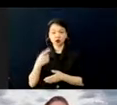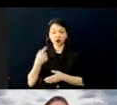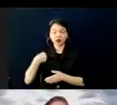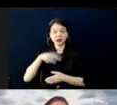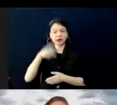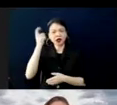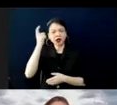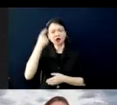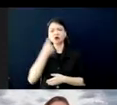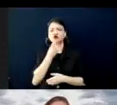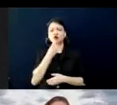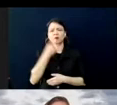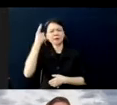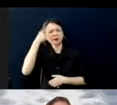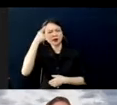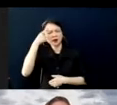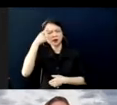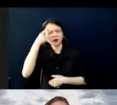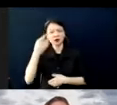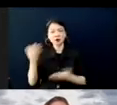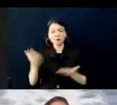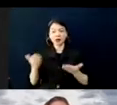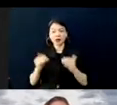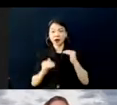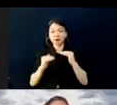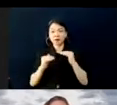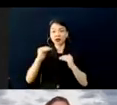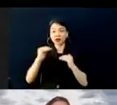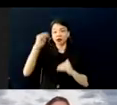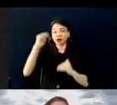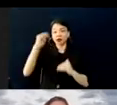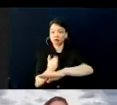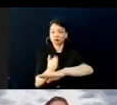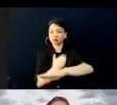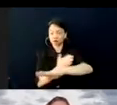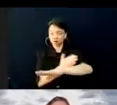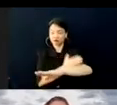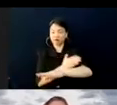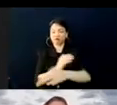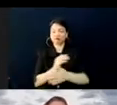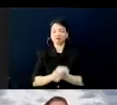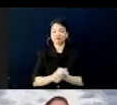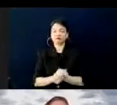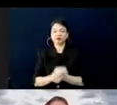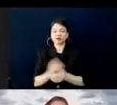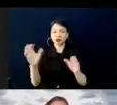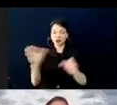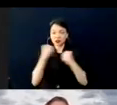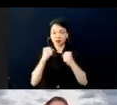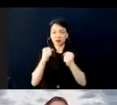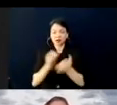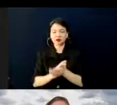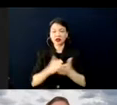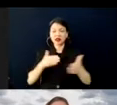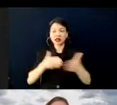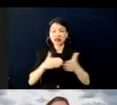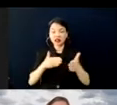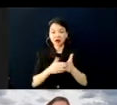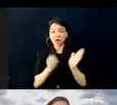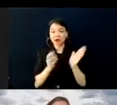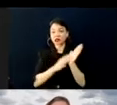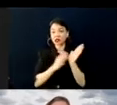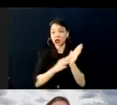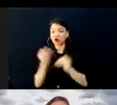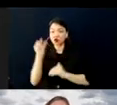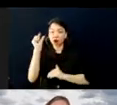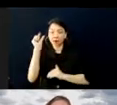how to boost that use. And it raises this question of, you know, what are some of the challenges and key issues in digital financial